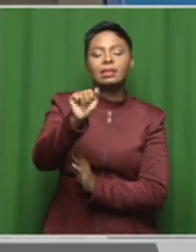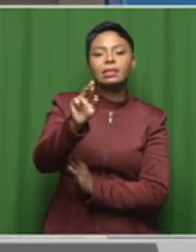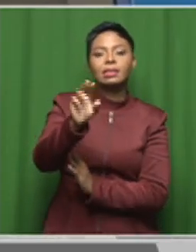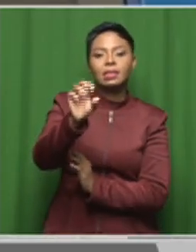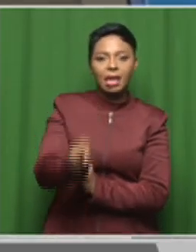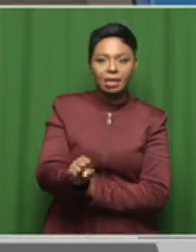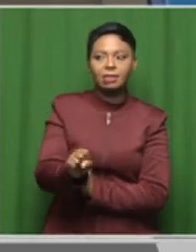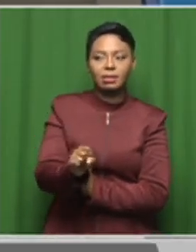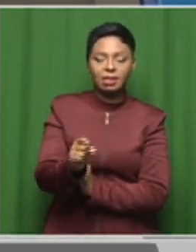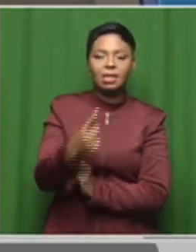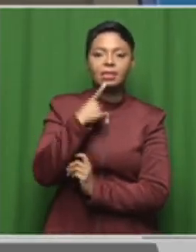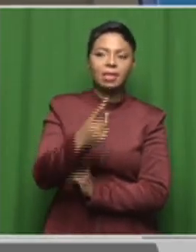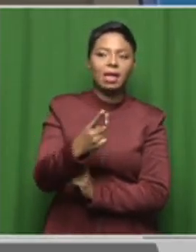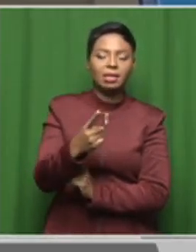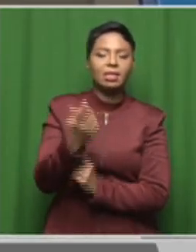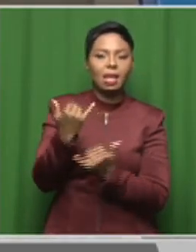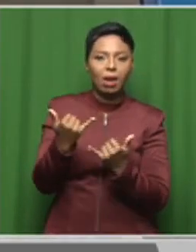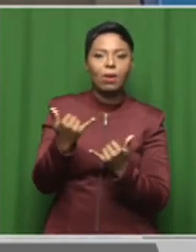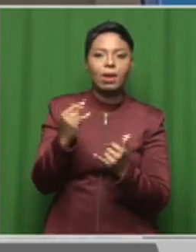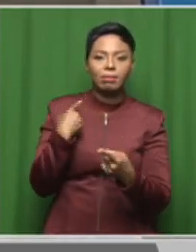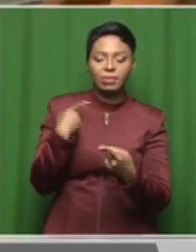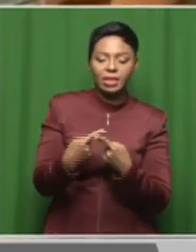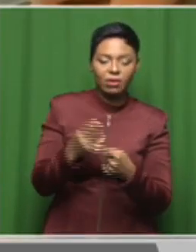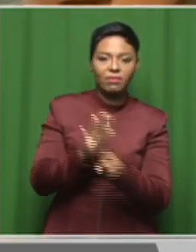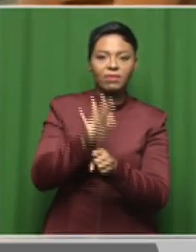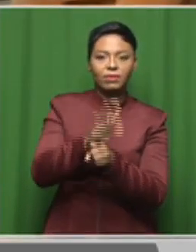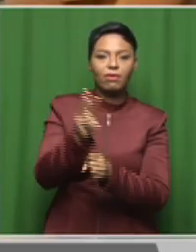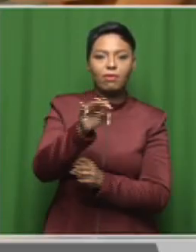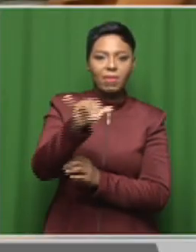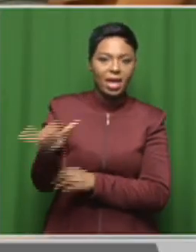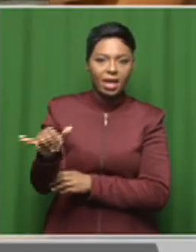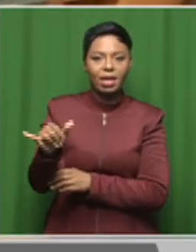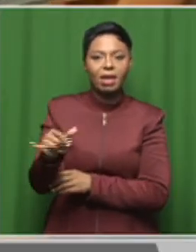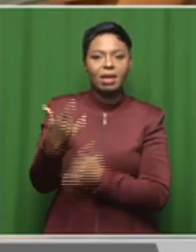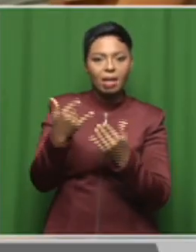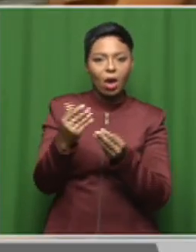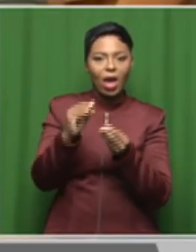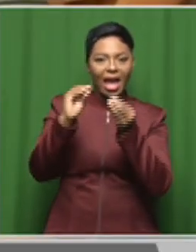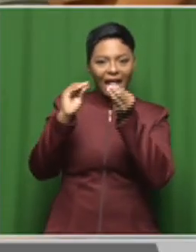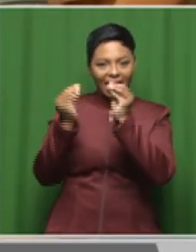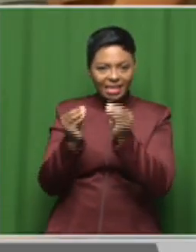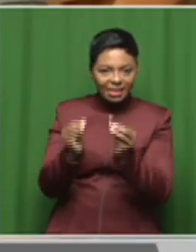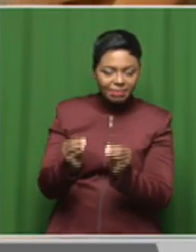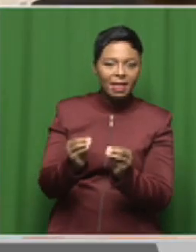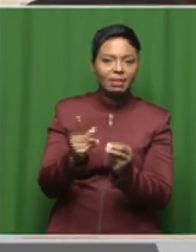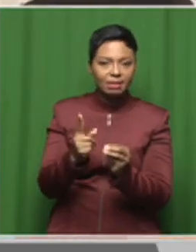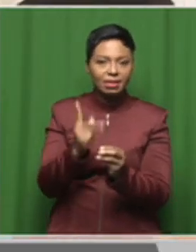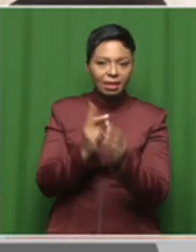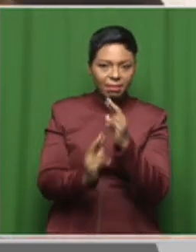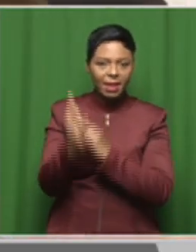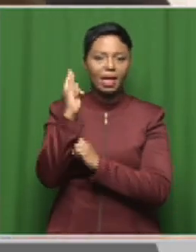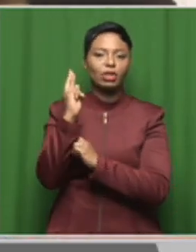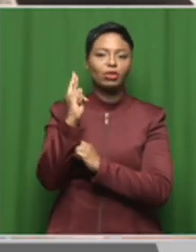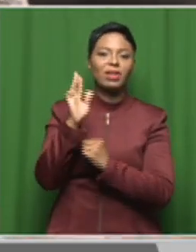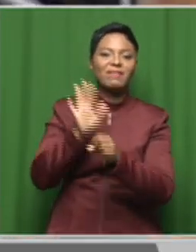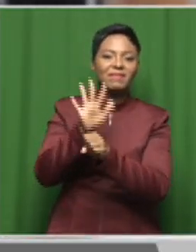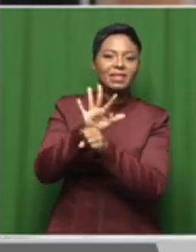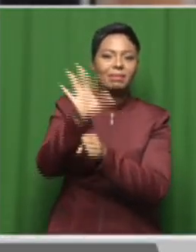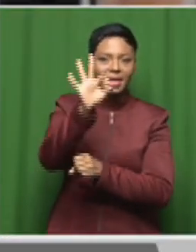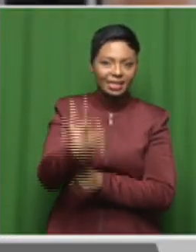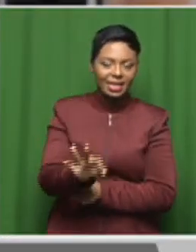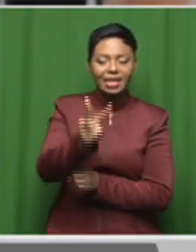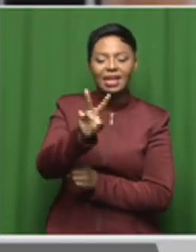little more time until the 15th of May to complete these adjustments back to the 15% VAT rate.